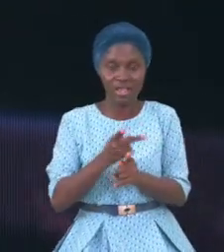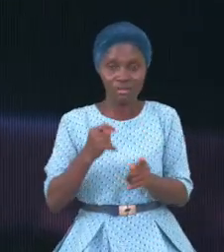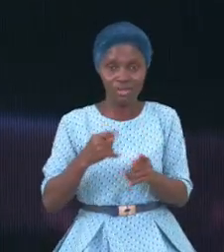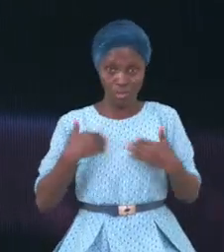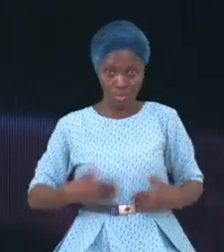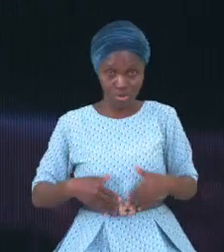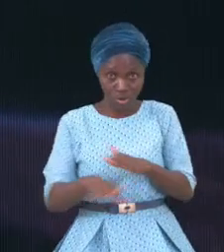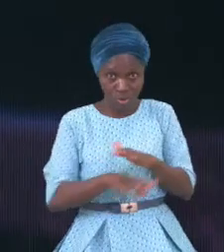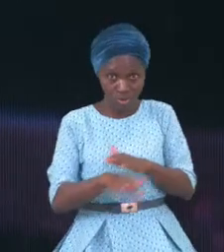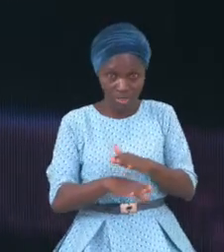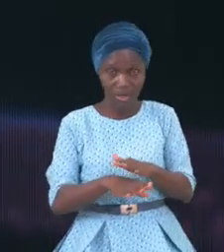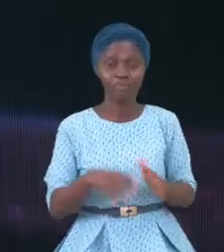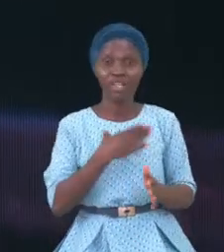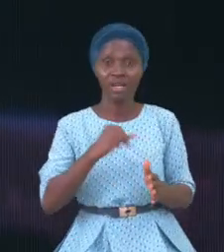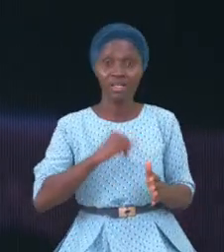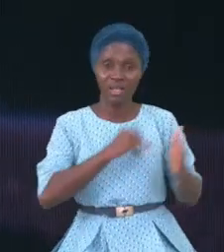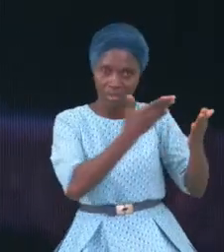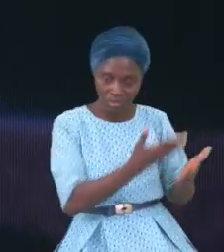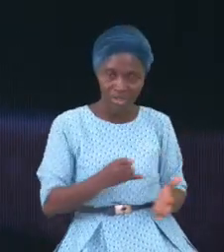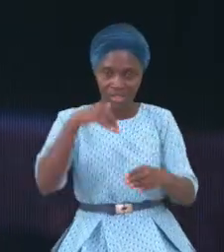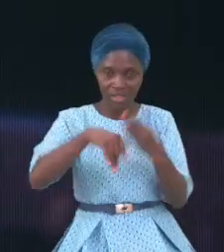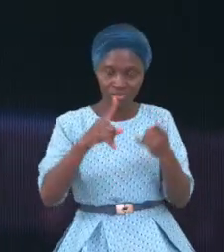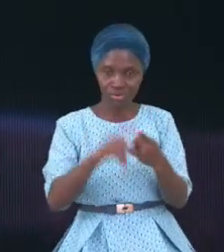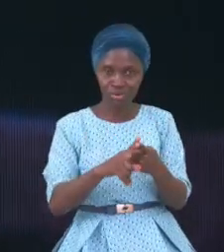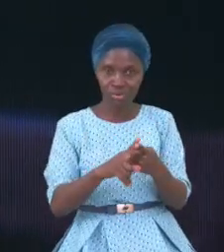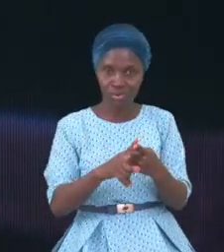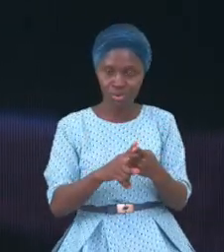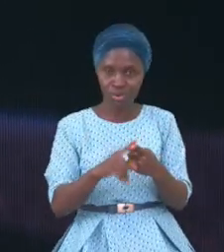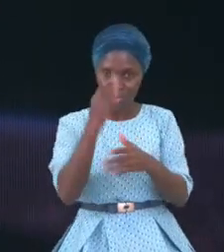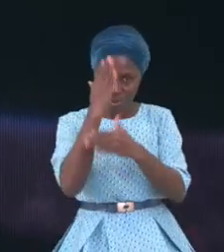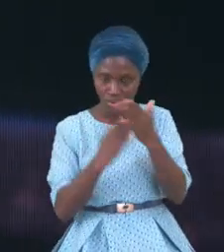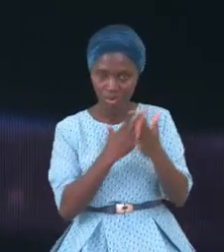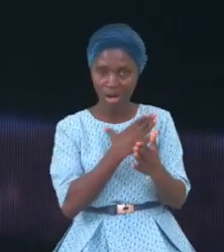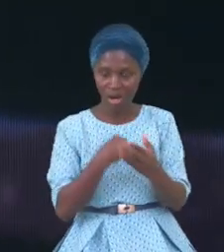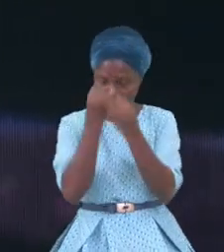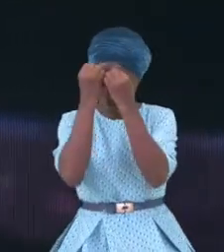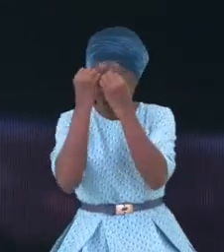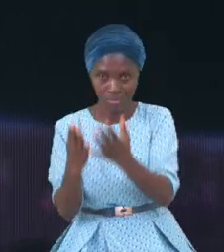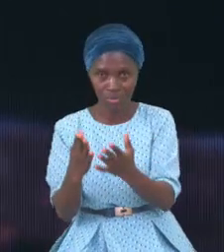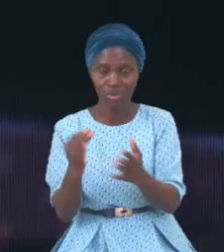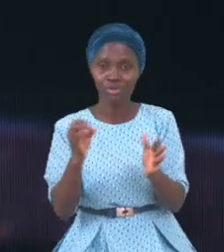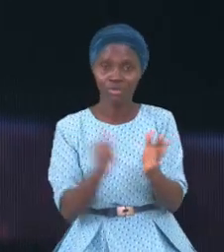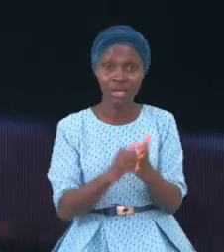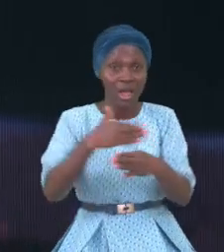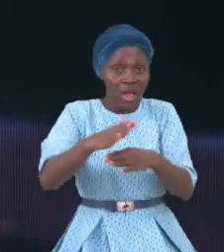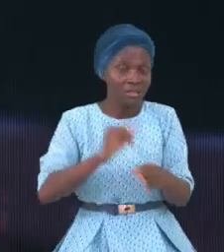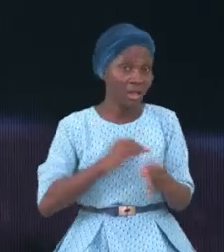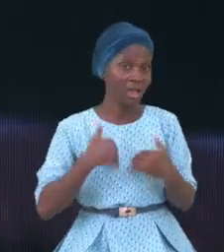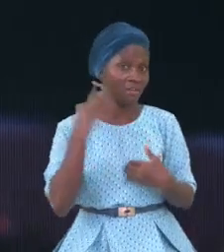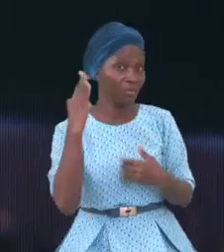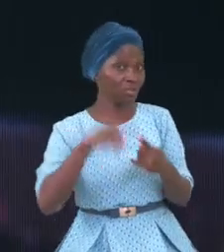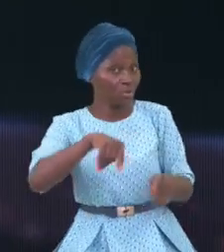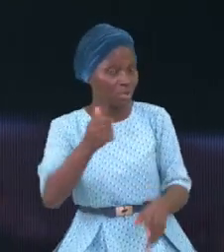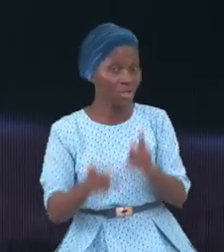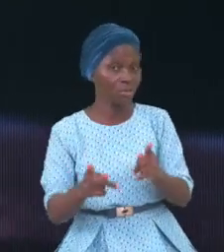I bring it into subjection, lest that by any means, when I have preached to others,